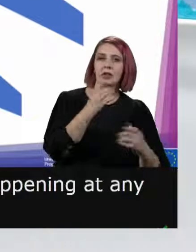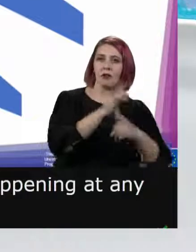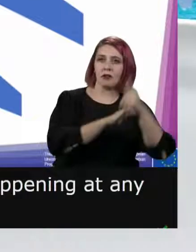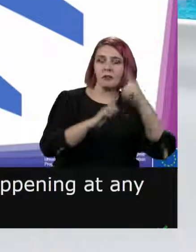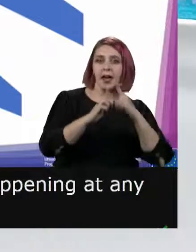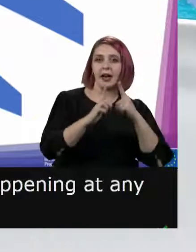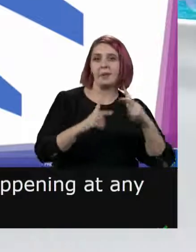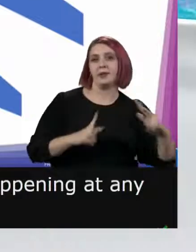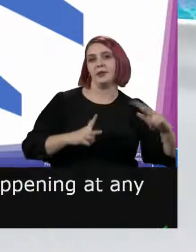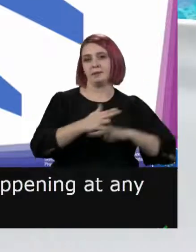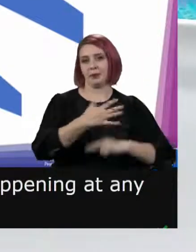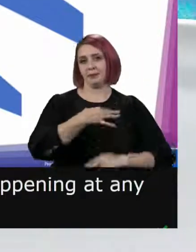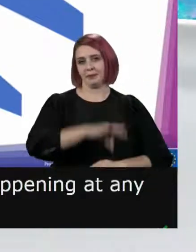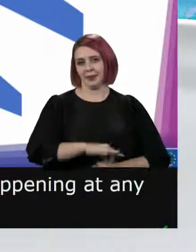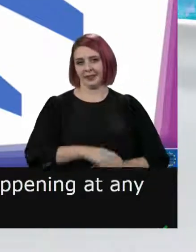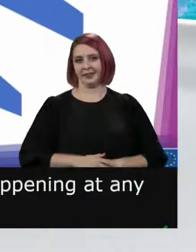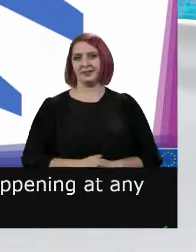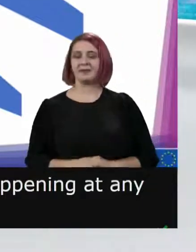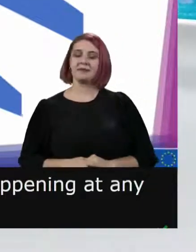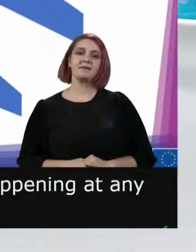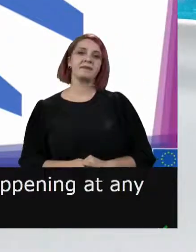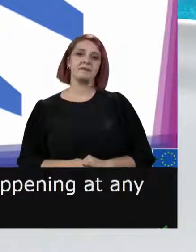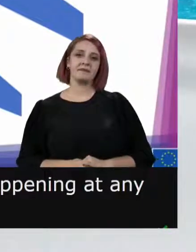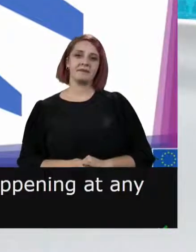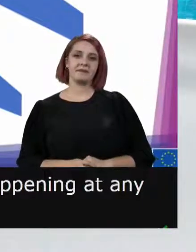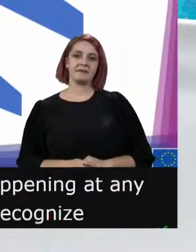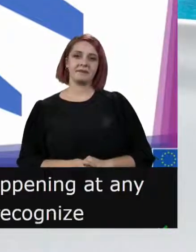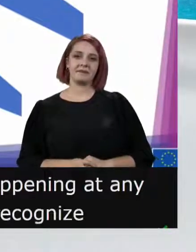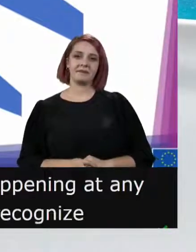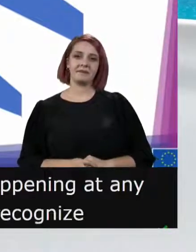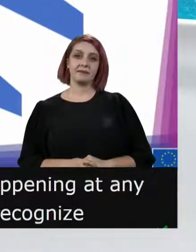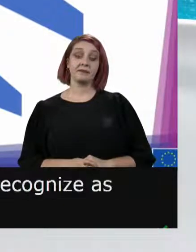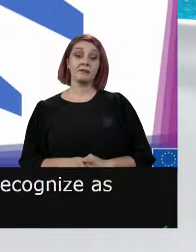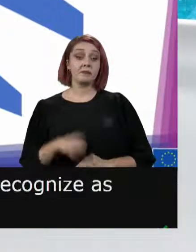Both we recognize as being very valuable.